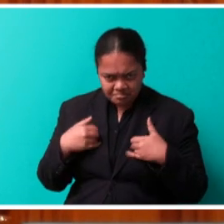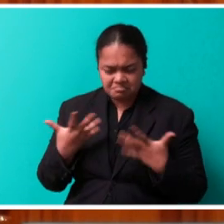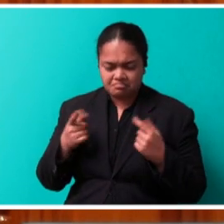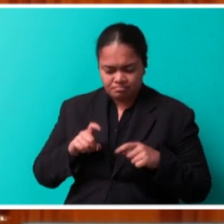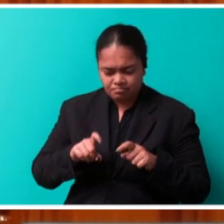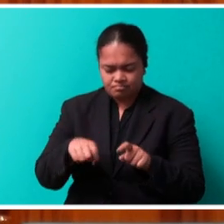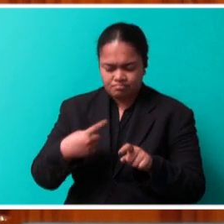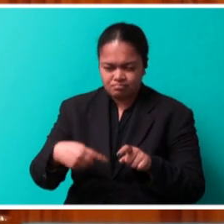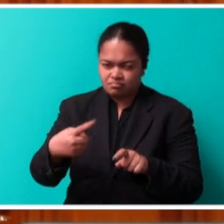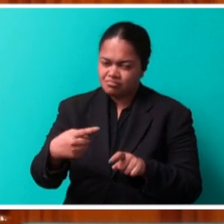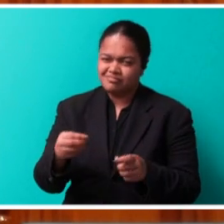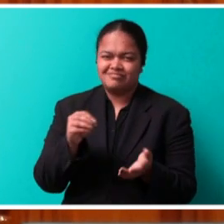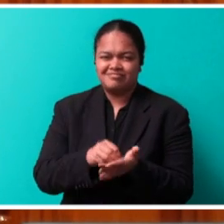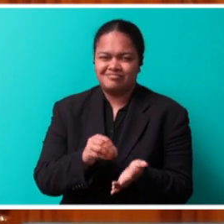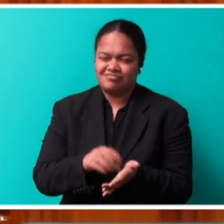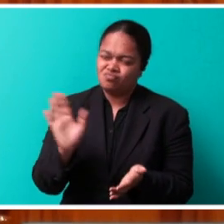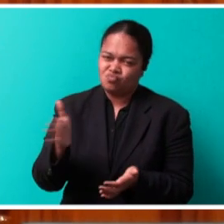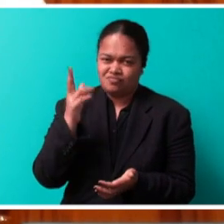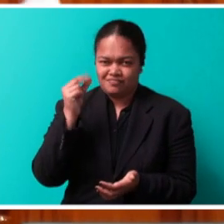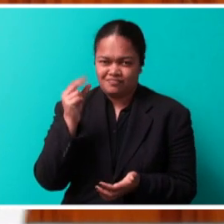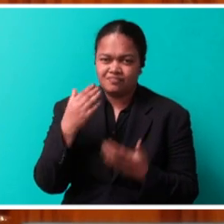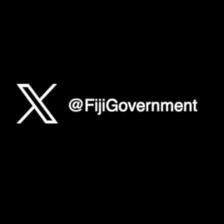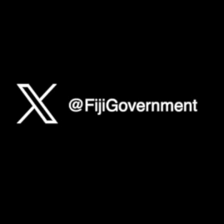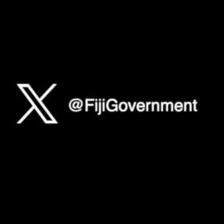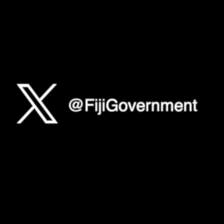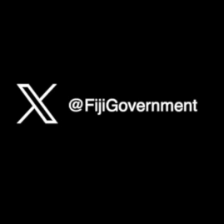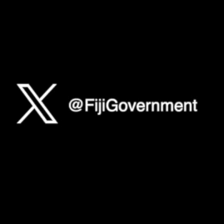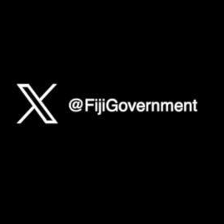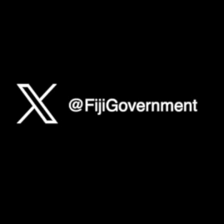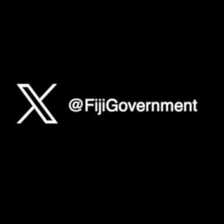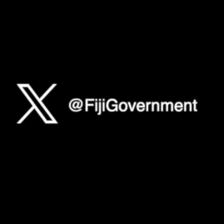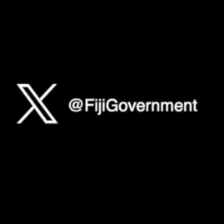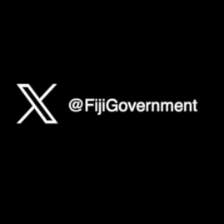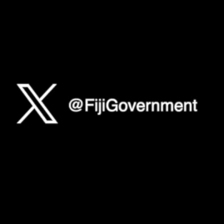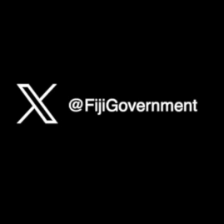and serve the best interests of all Fijians. Now, what is it? Thank you.